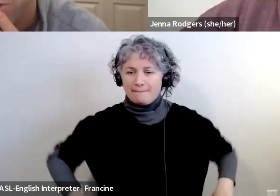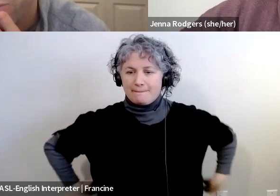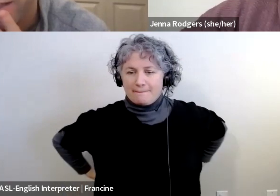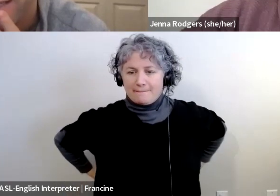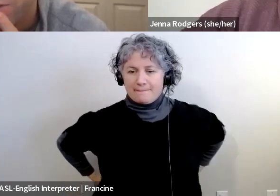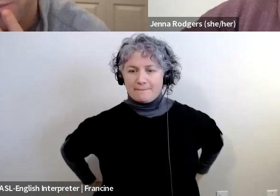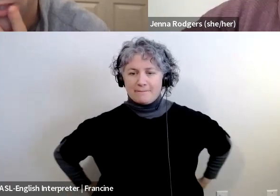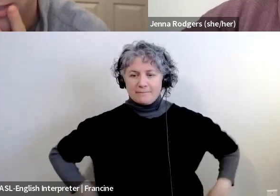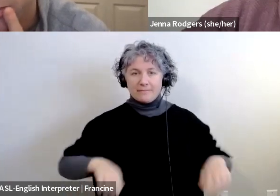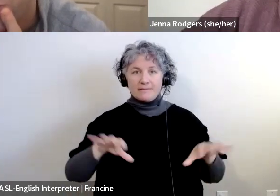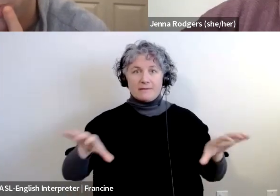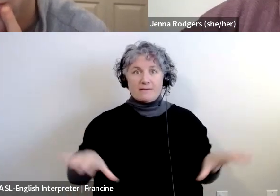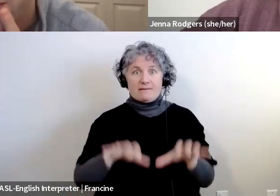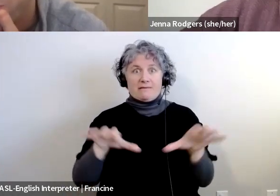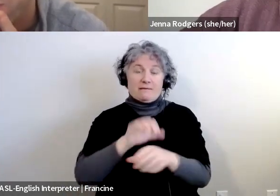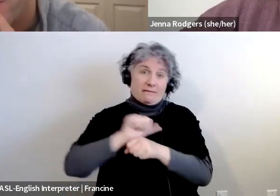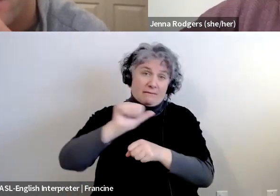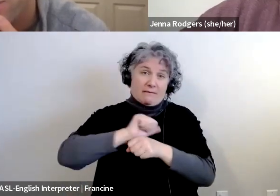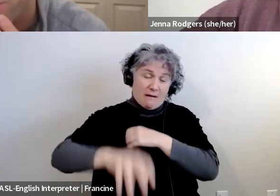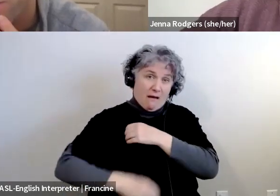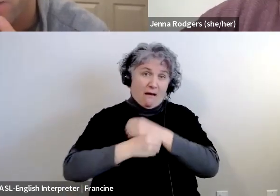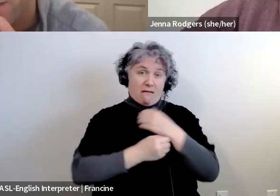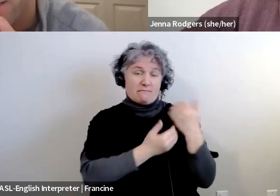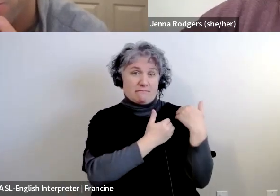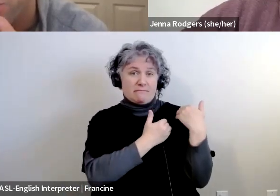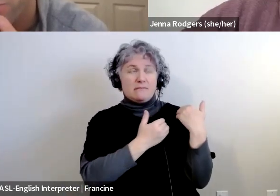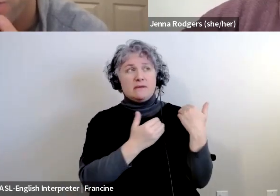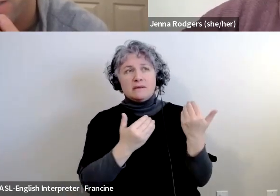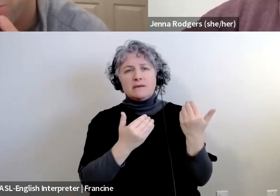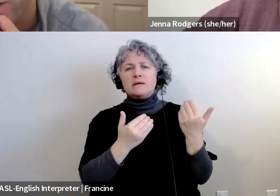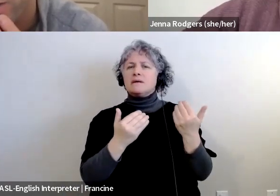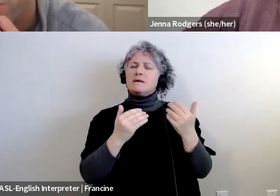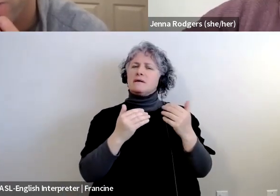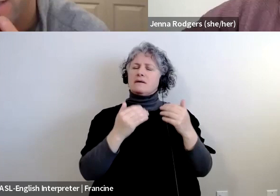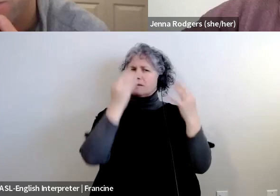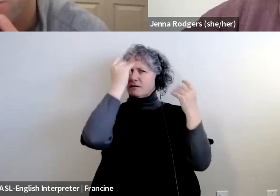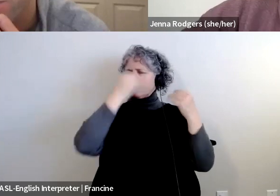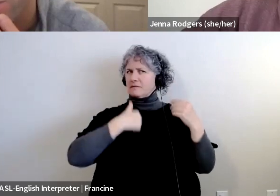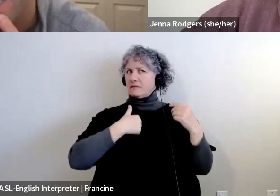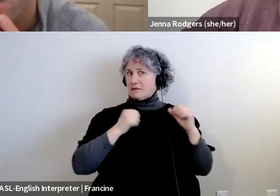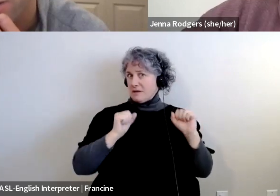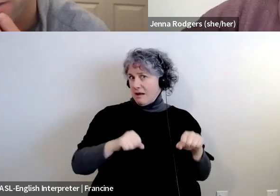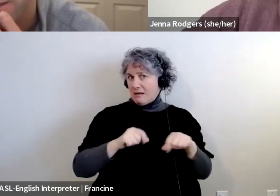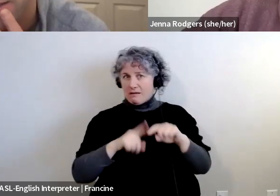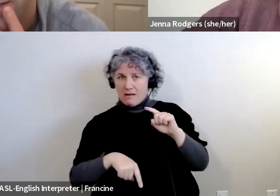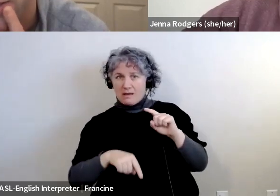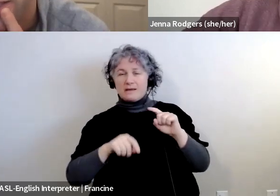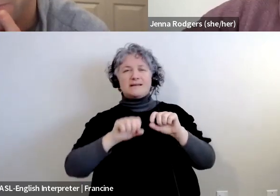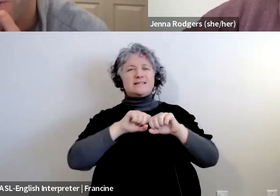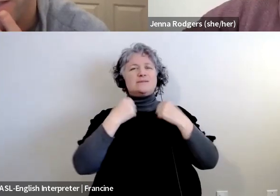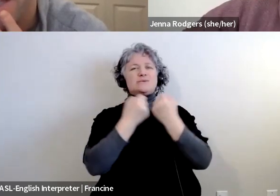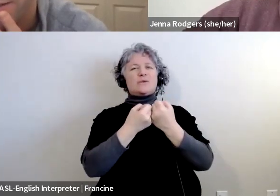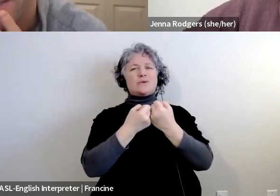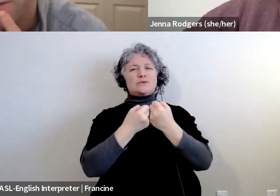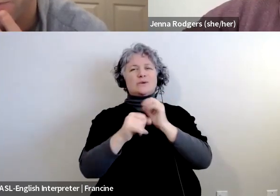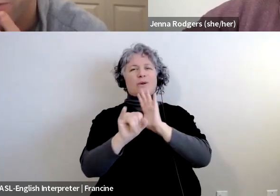That's a huge one of that extra labor. Again, going back to that social location reflection, again, folks reflecting on where they are within that social location, thinking